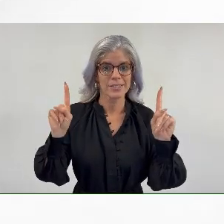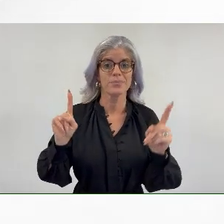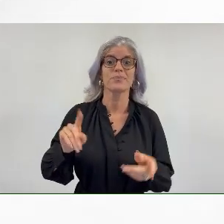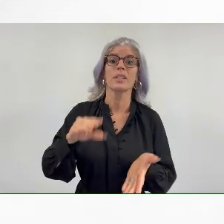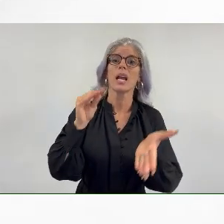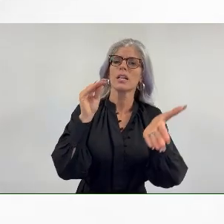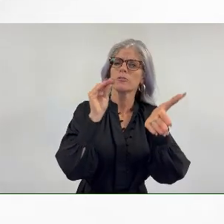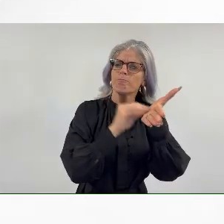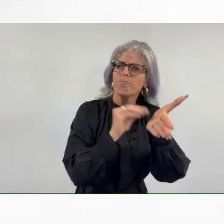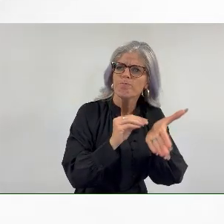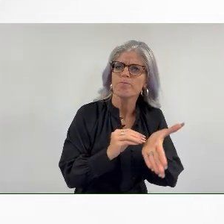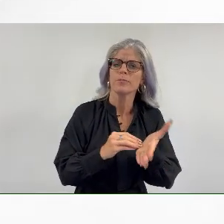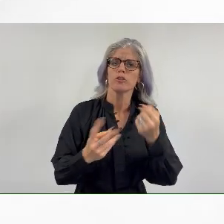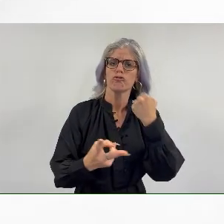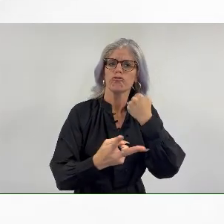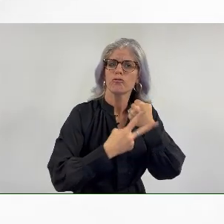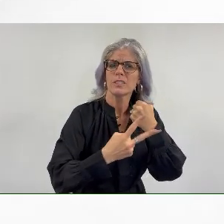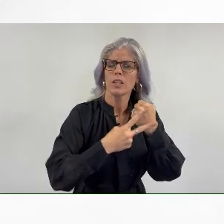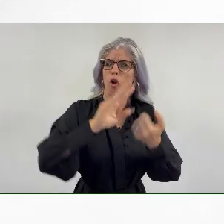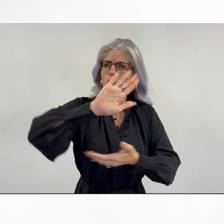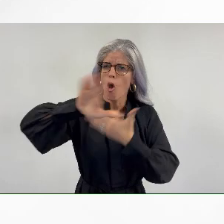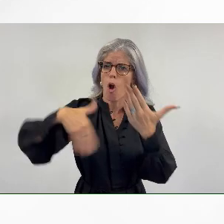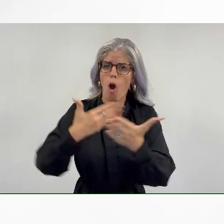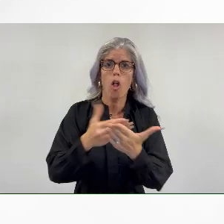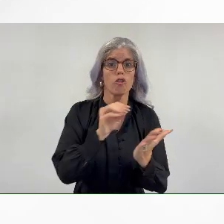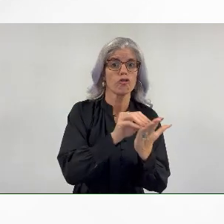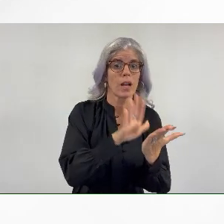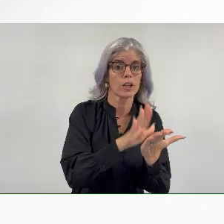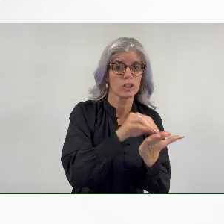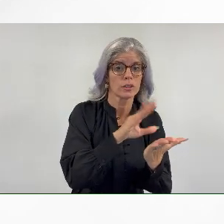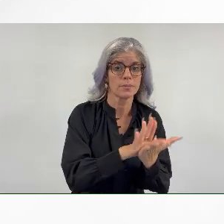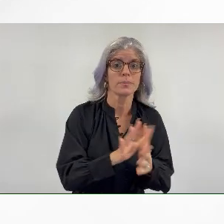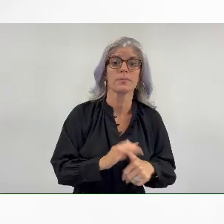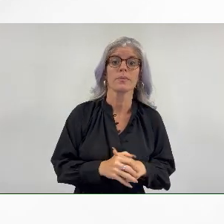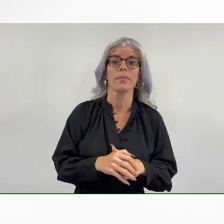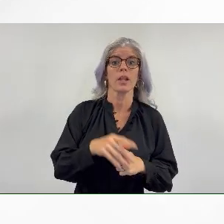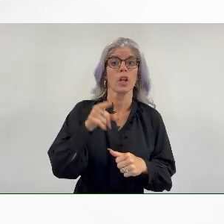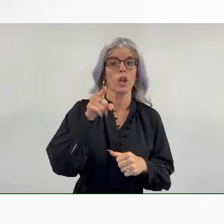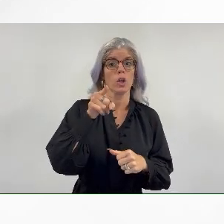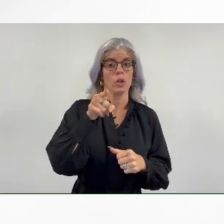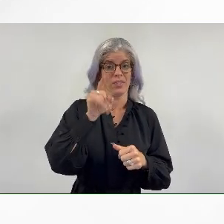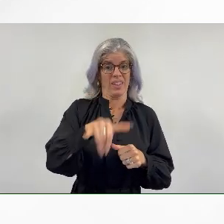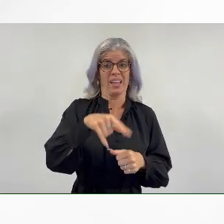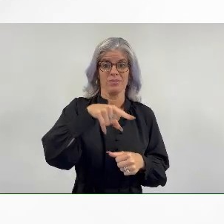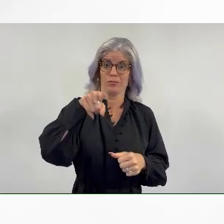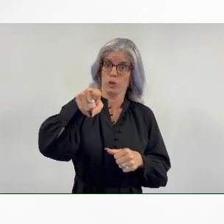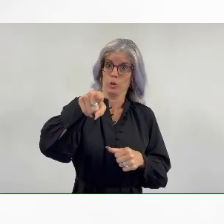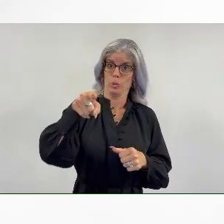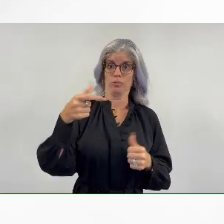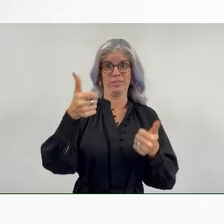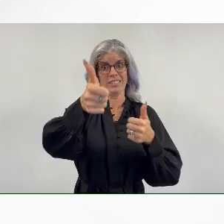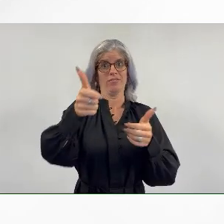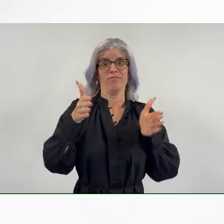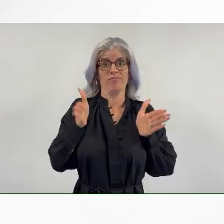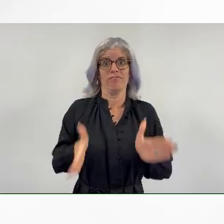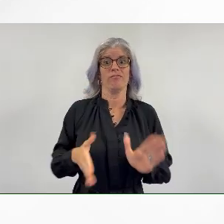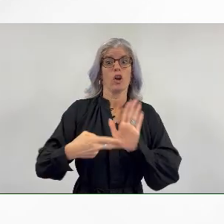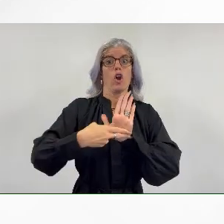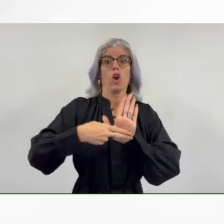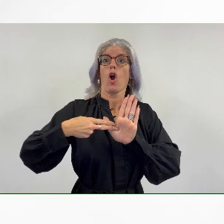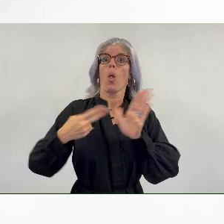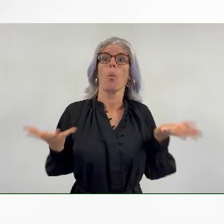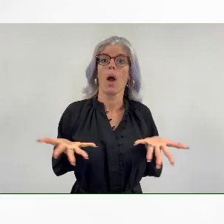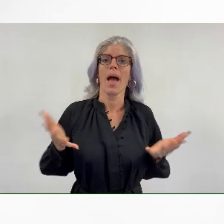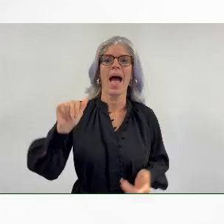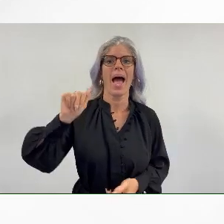And finally, documentation and retention of records. You, as the applicant, are responsible for establishing and maintaining accurate records